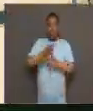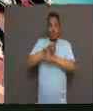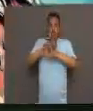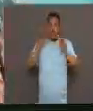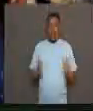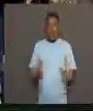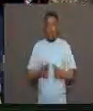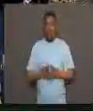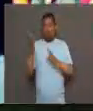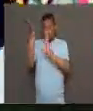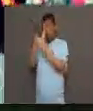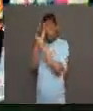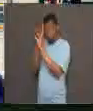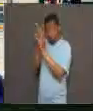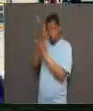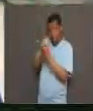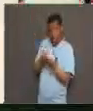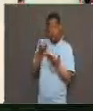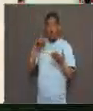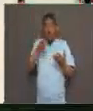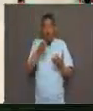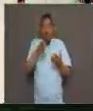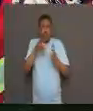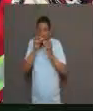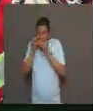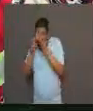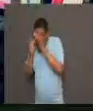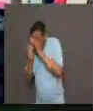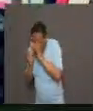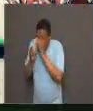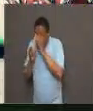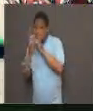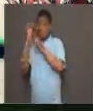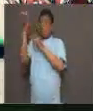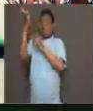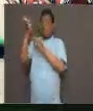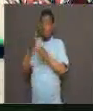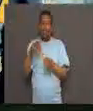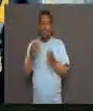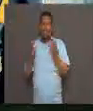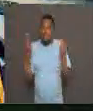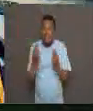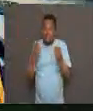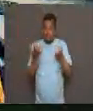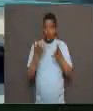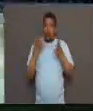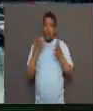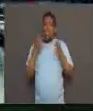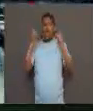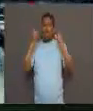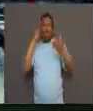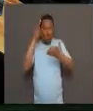Geographers, planners, or surveyors need to be able to